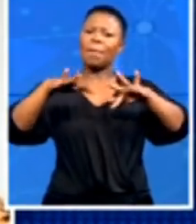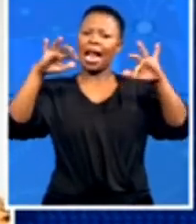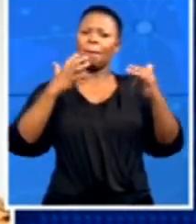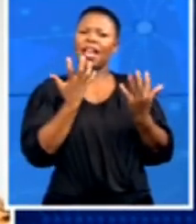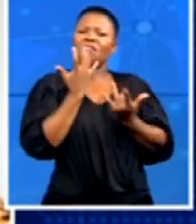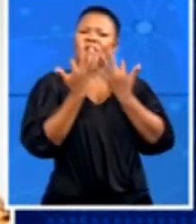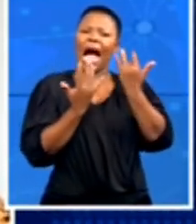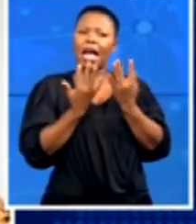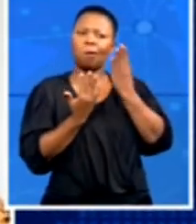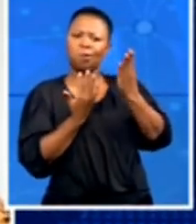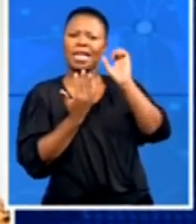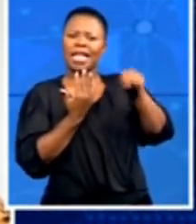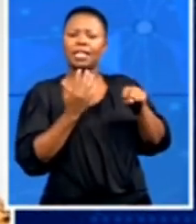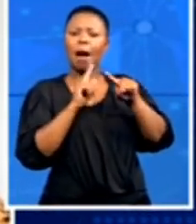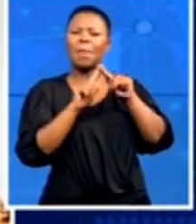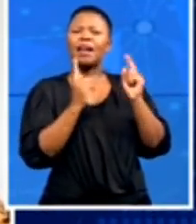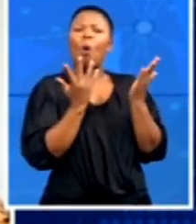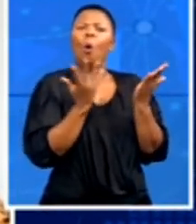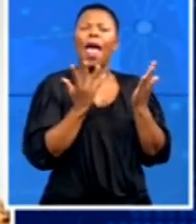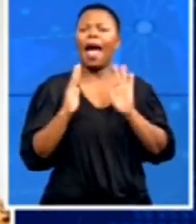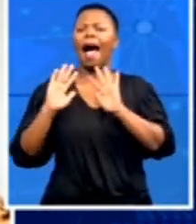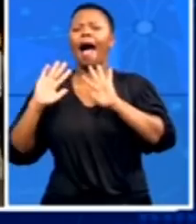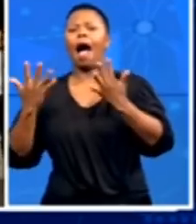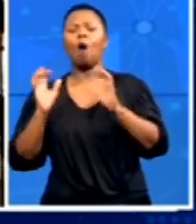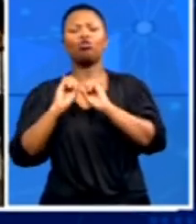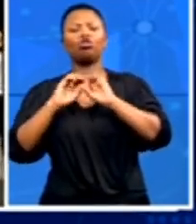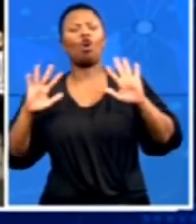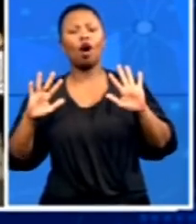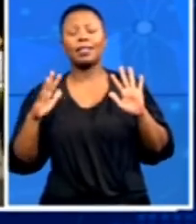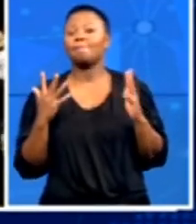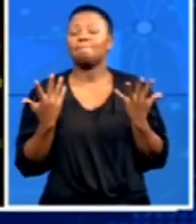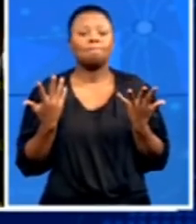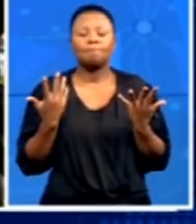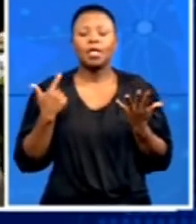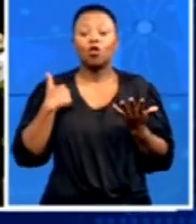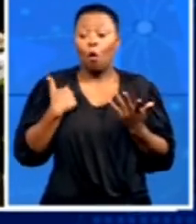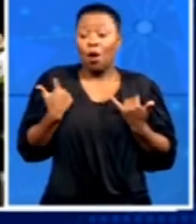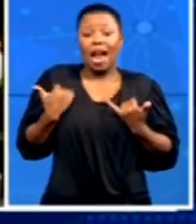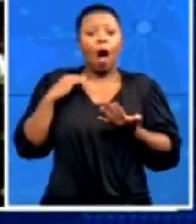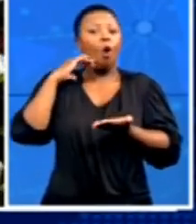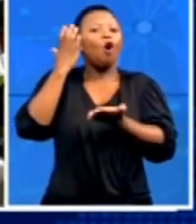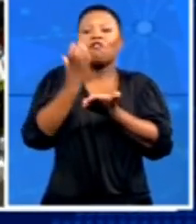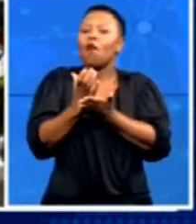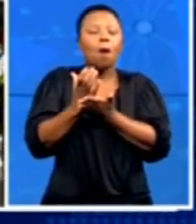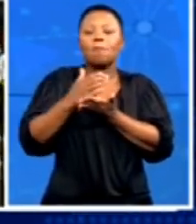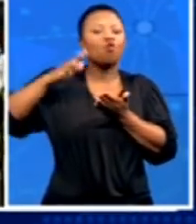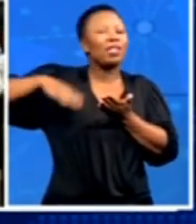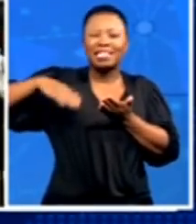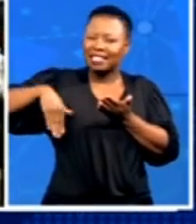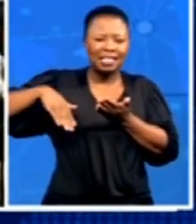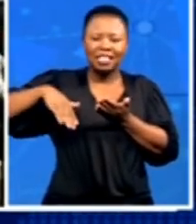it started, none of us can confirm that because there is nothing conclusive at this